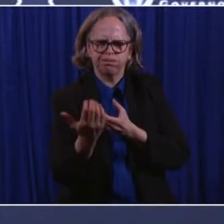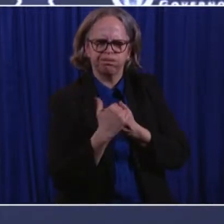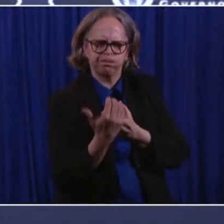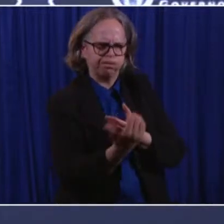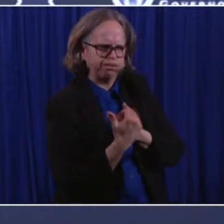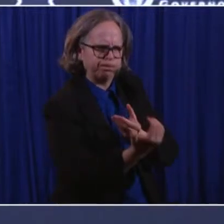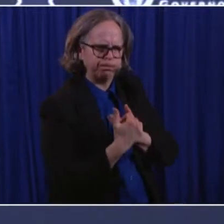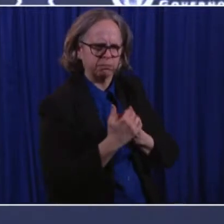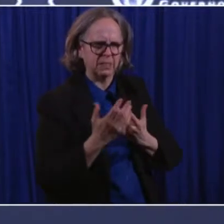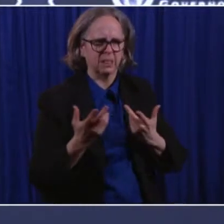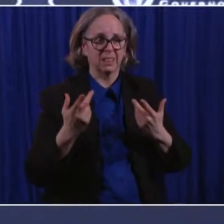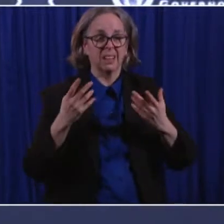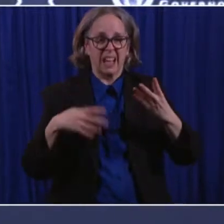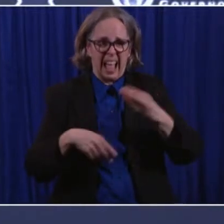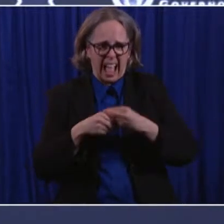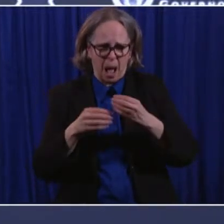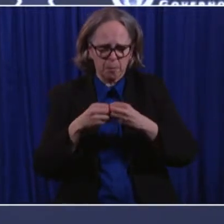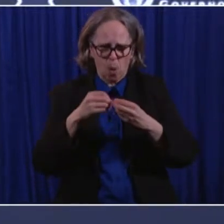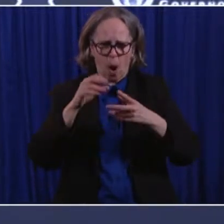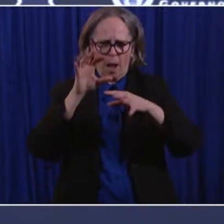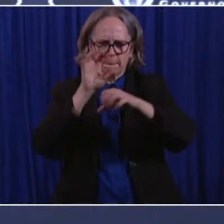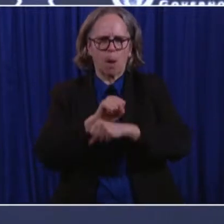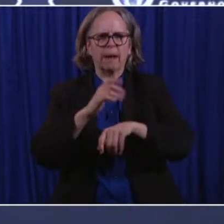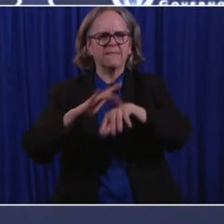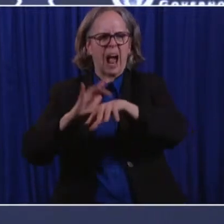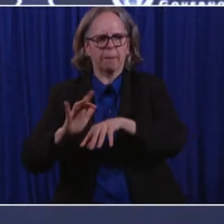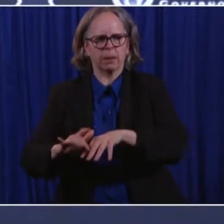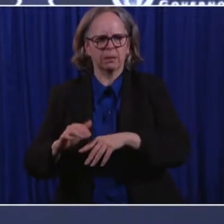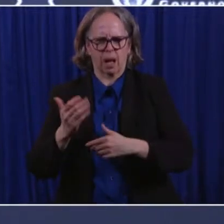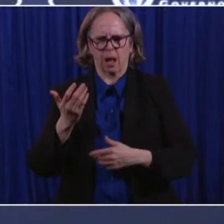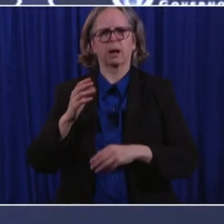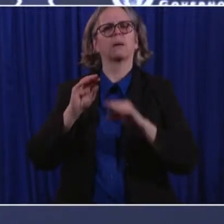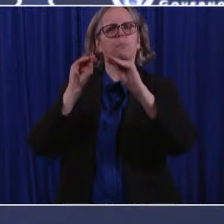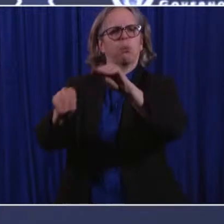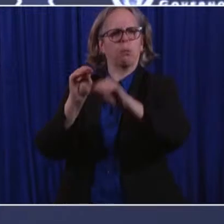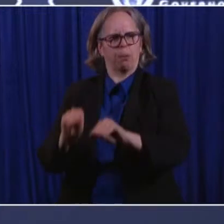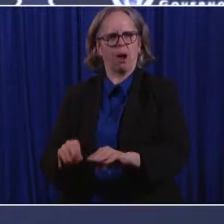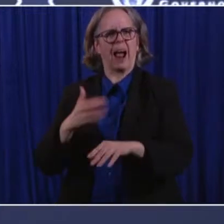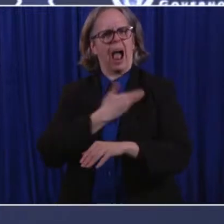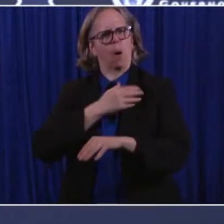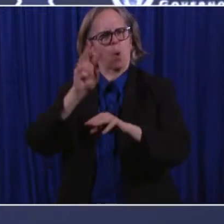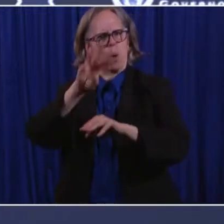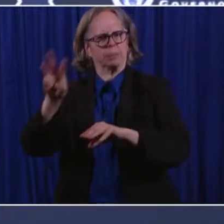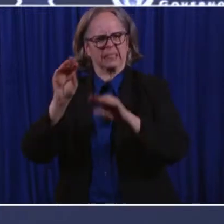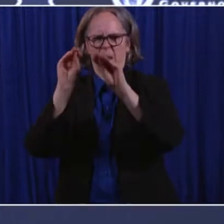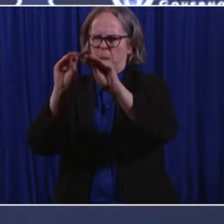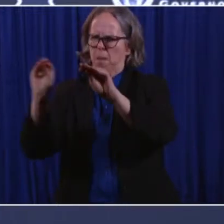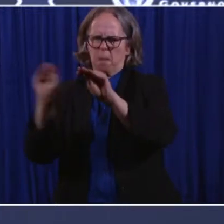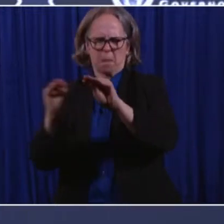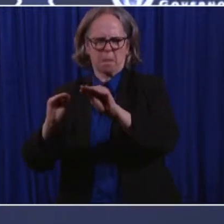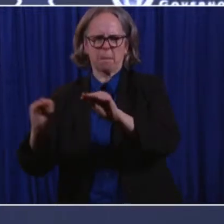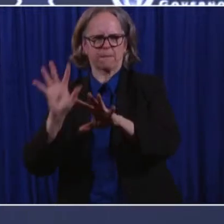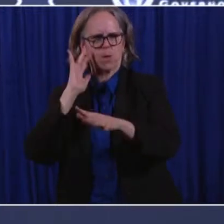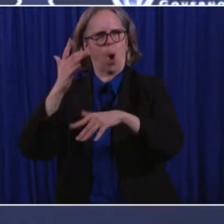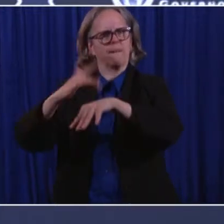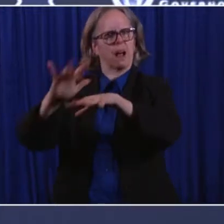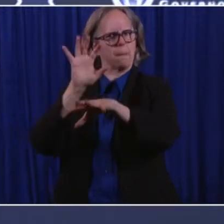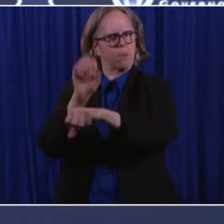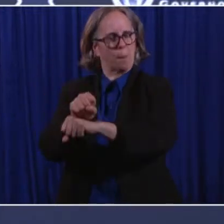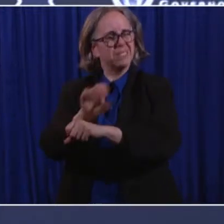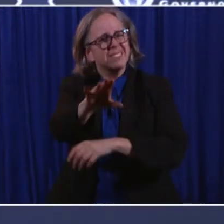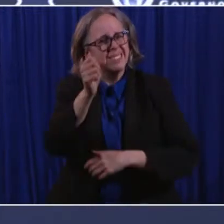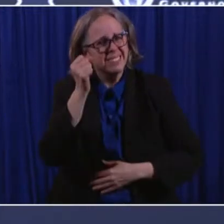it will become an even better resource for Ohioans looking for appointments. We know that not everyone has access to the